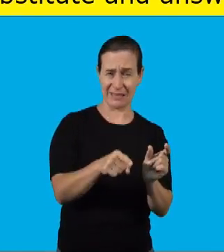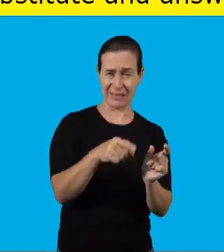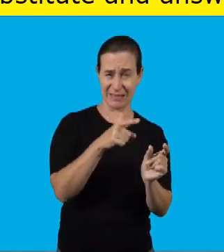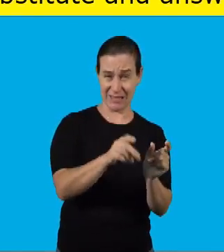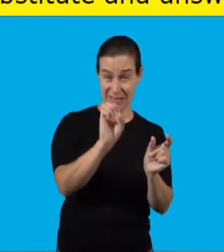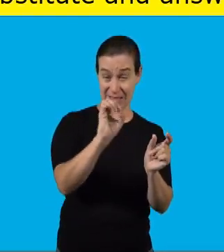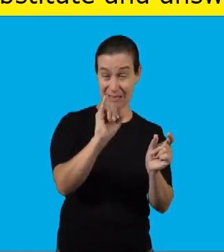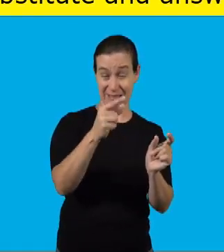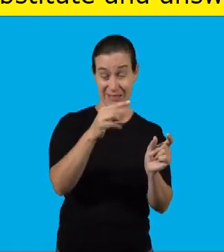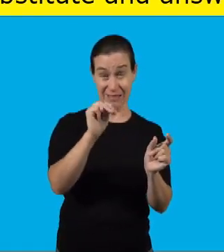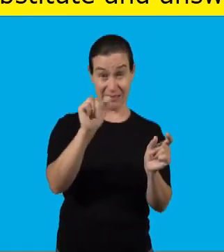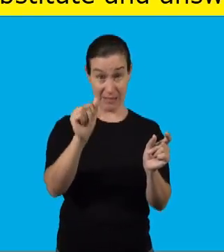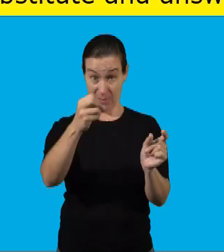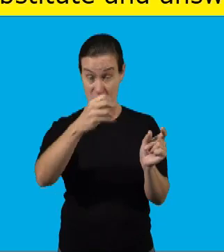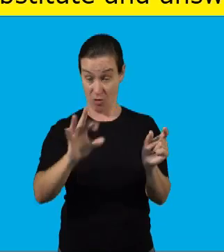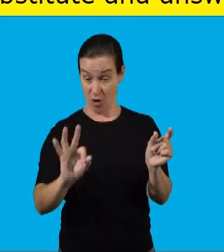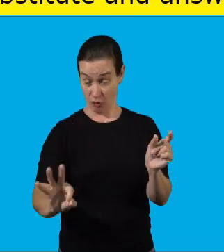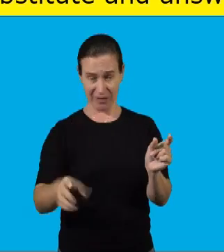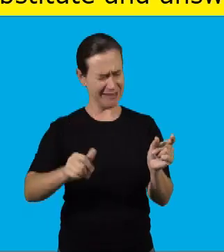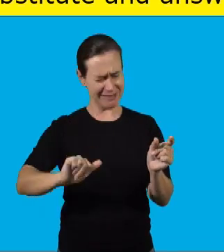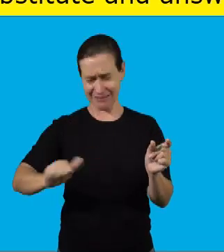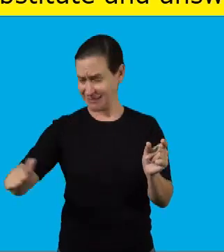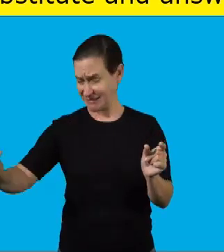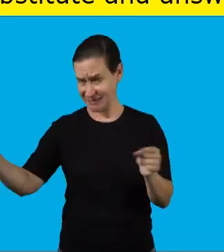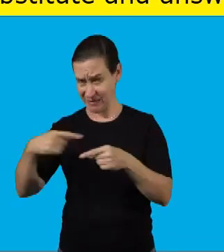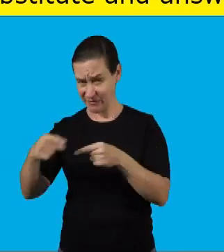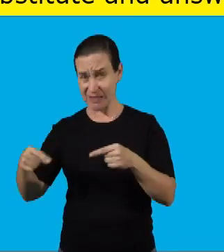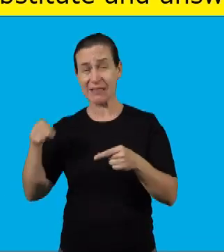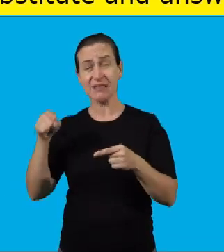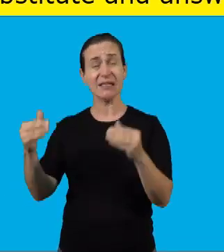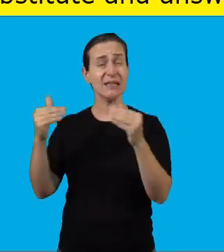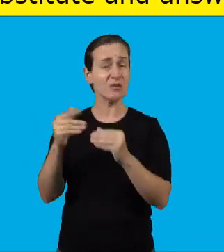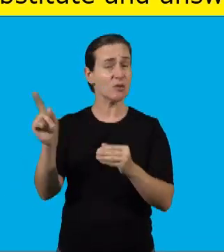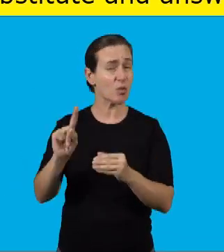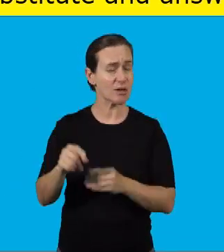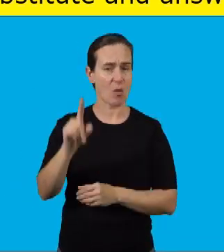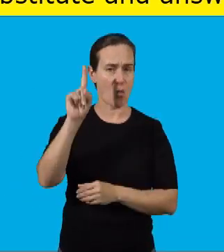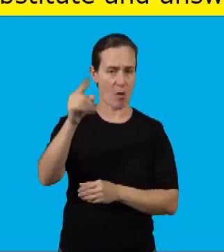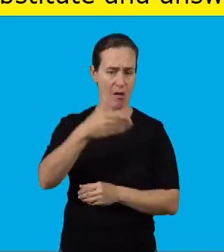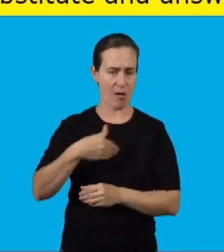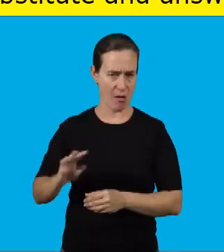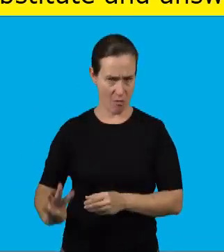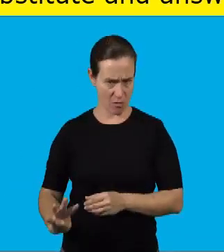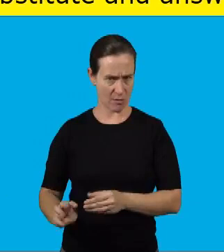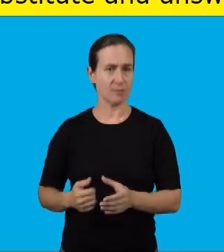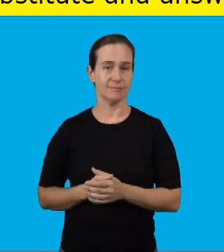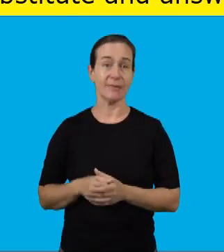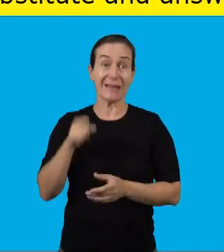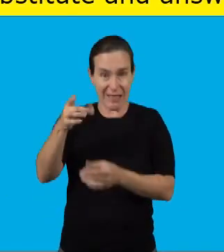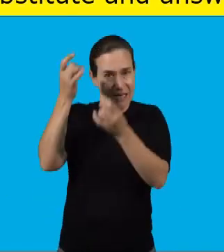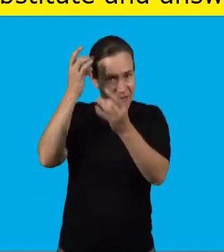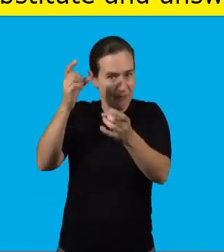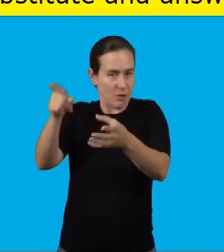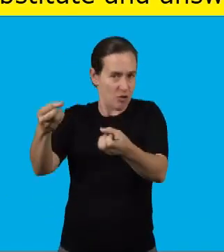until infinity, the ones that start at 3, that is going to be equals to 1/4, because that is part of the